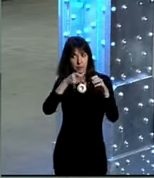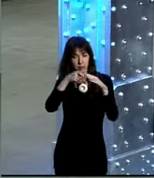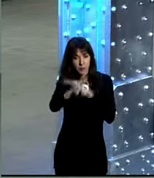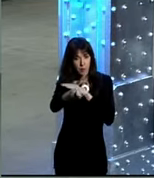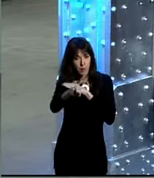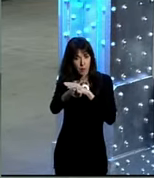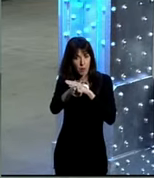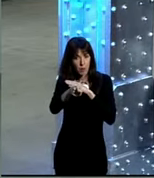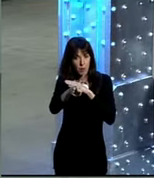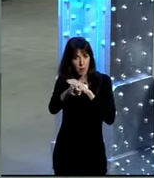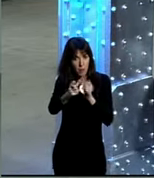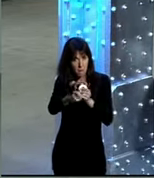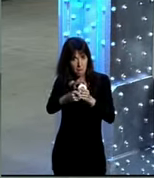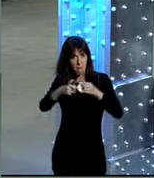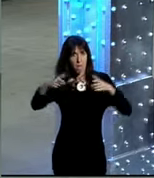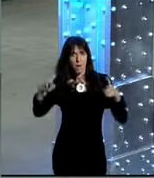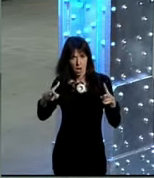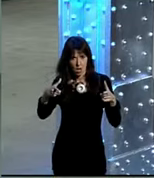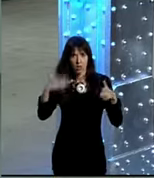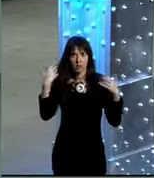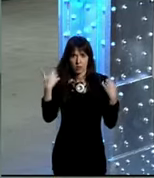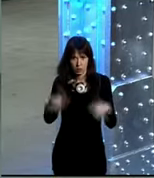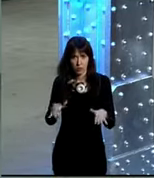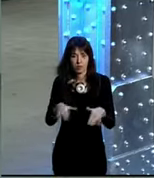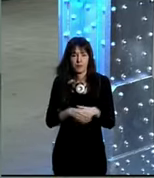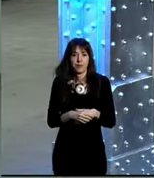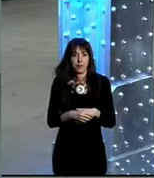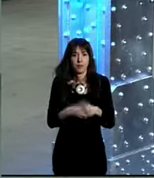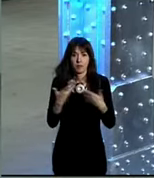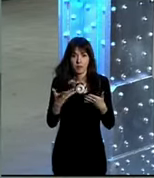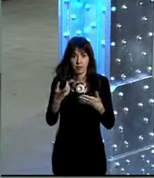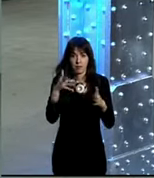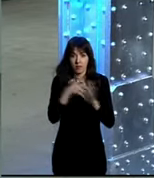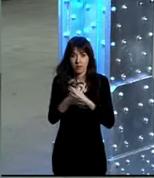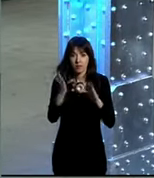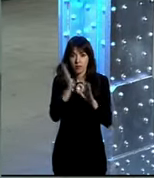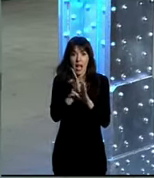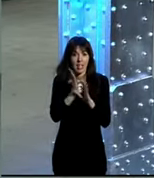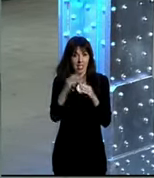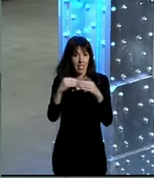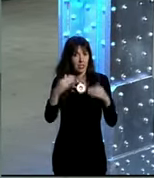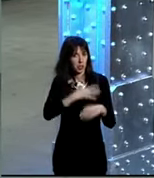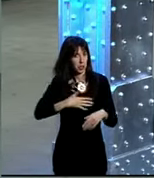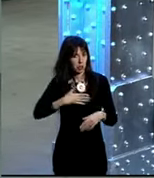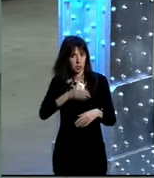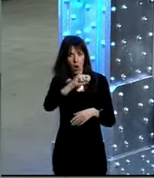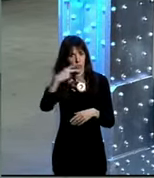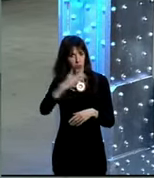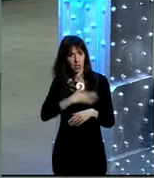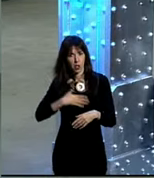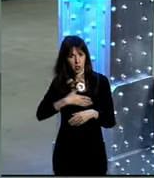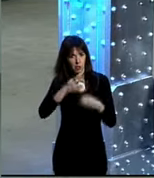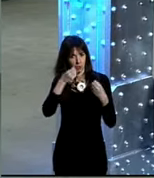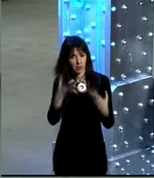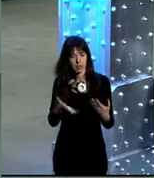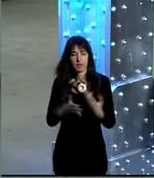usually have in 2 years. So our customers were also quite happy with the end result. Yeah, so you need to